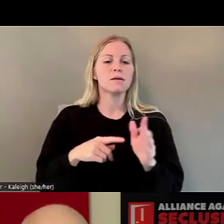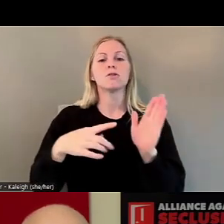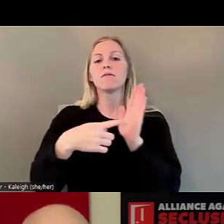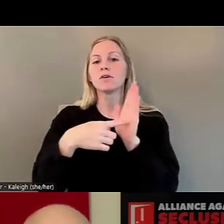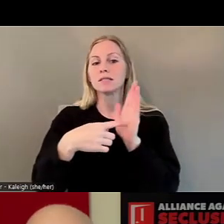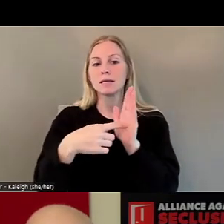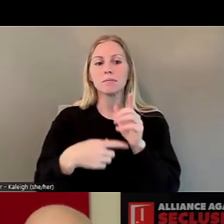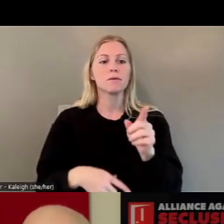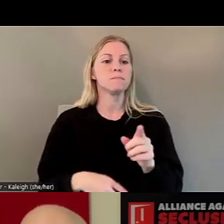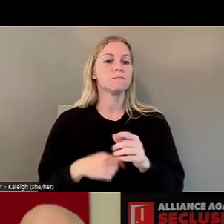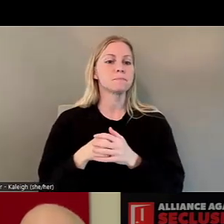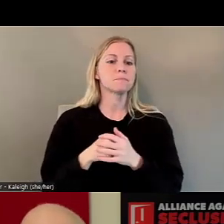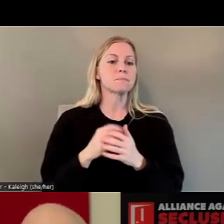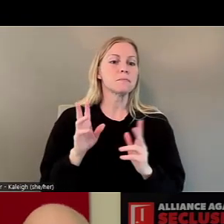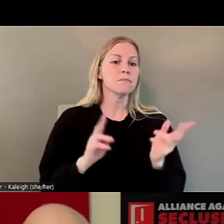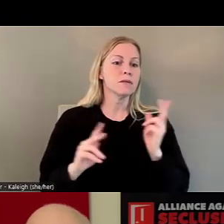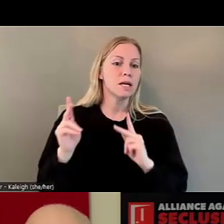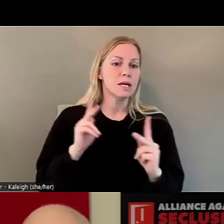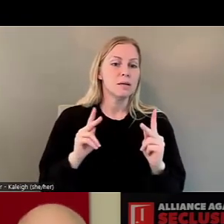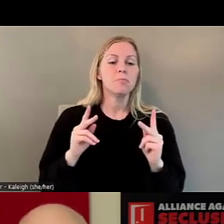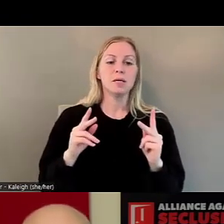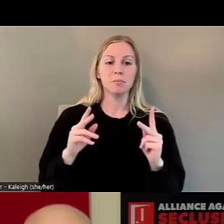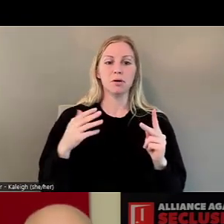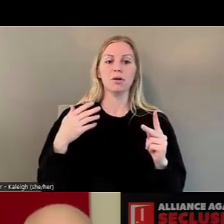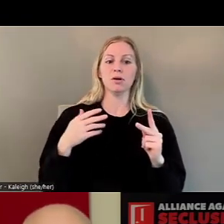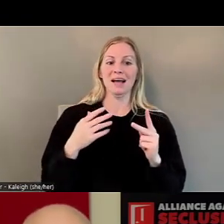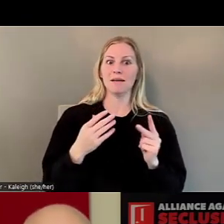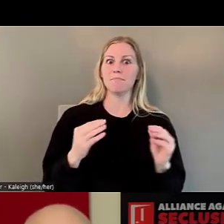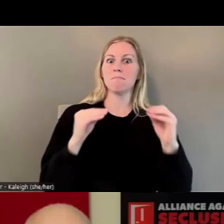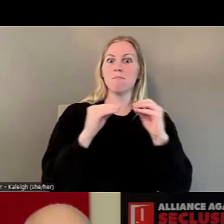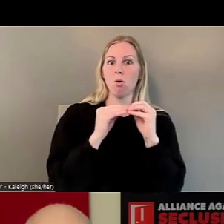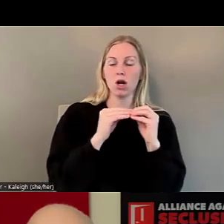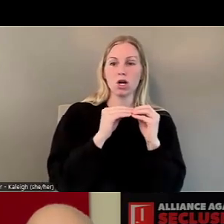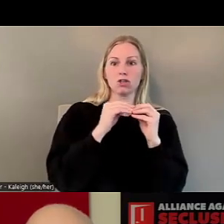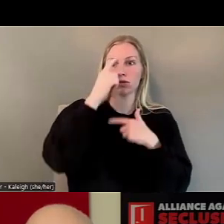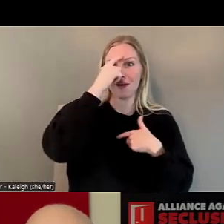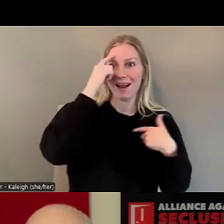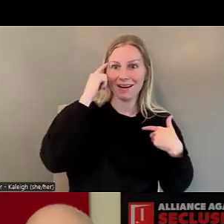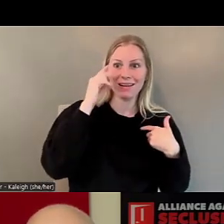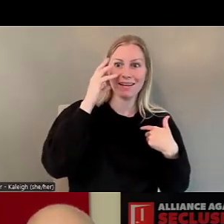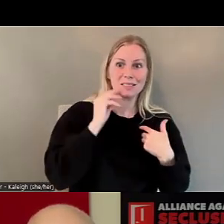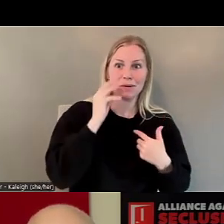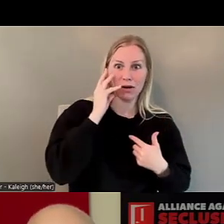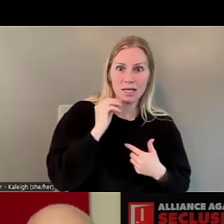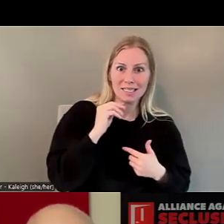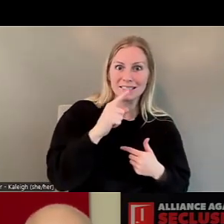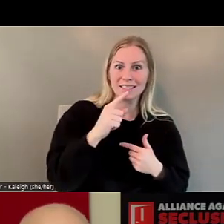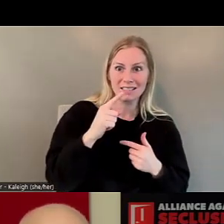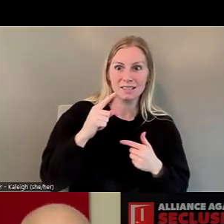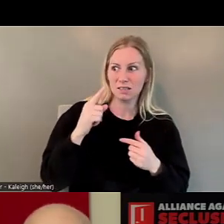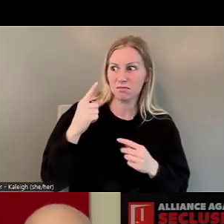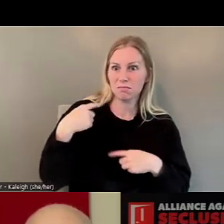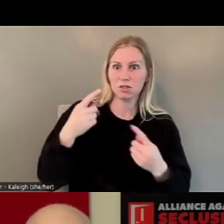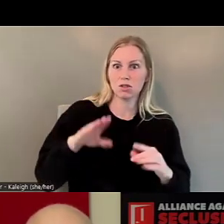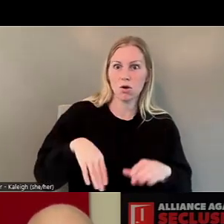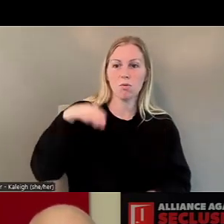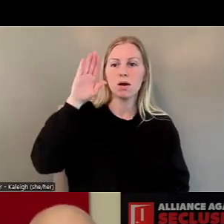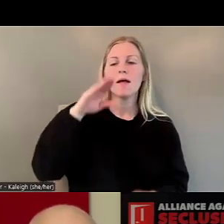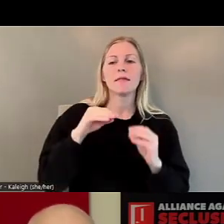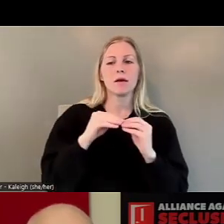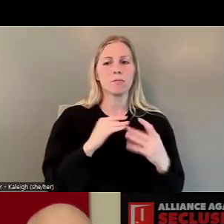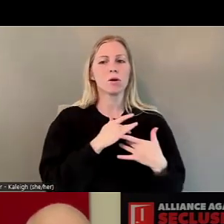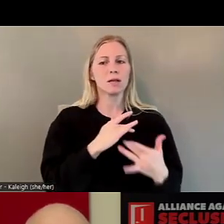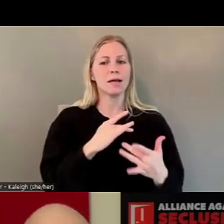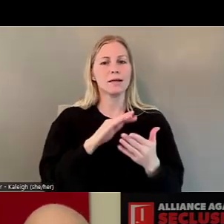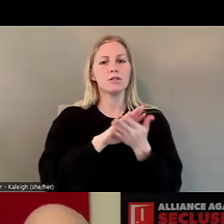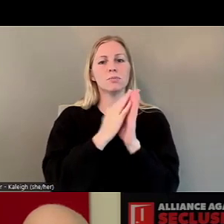that people that had an increase in adverse childhood experiences were more likely to find themselves addicted to alcohol or